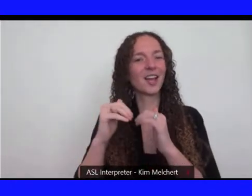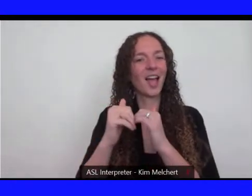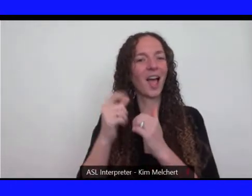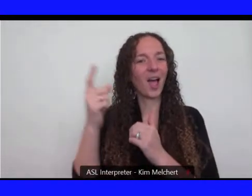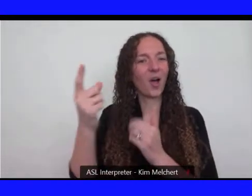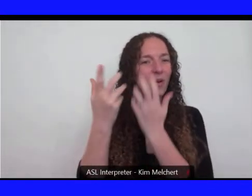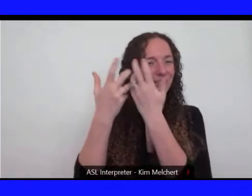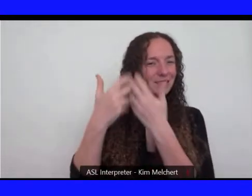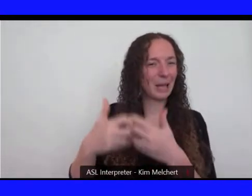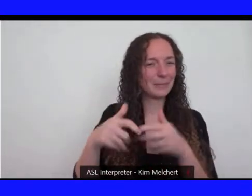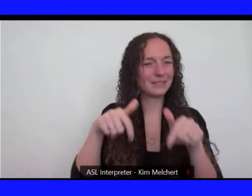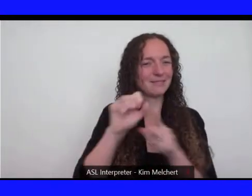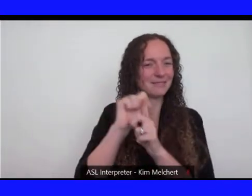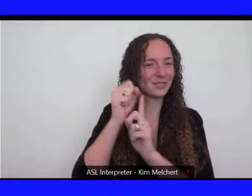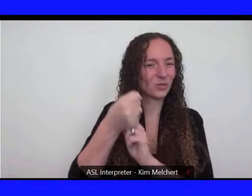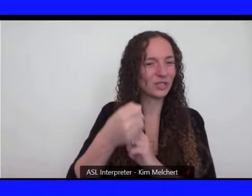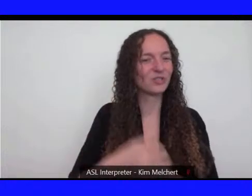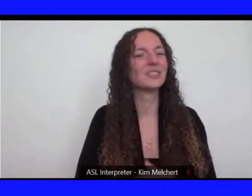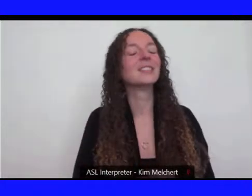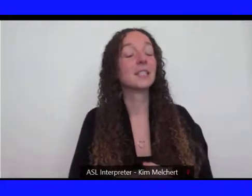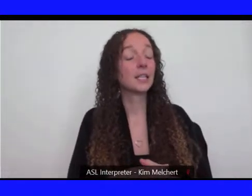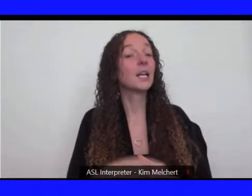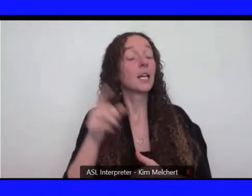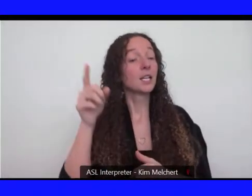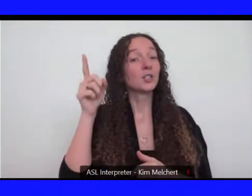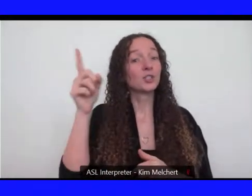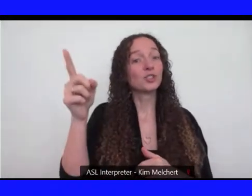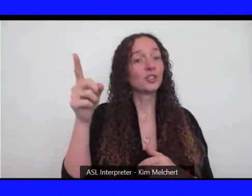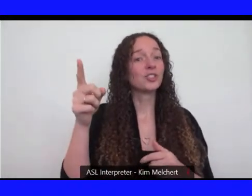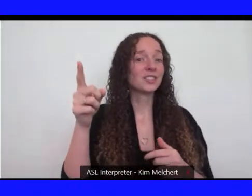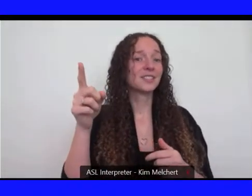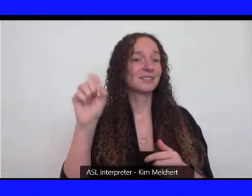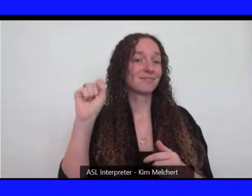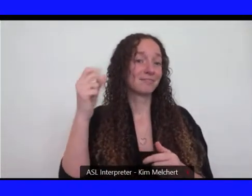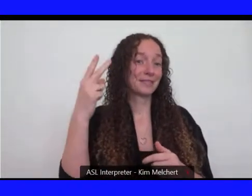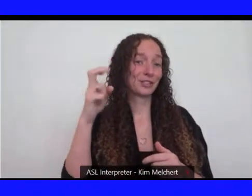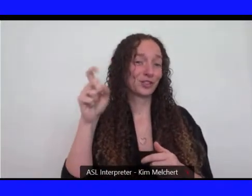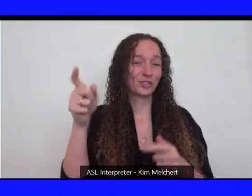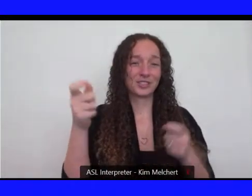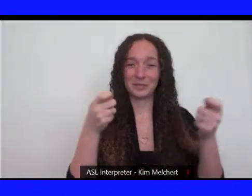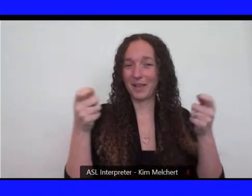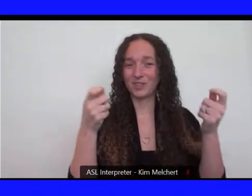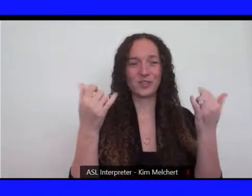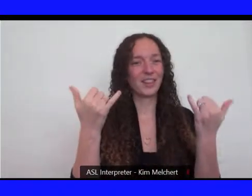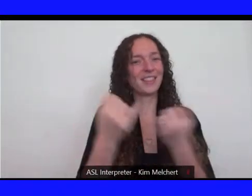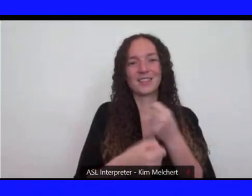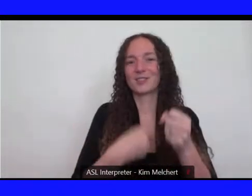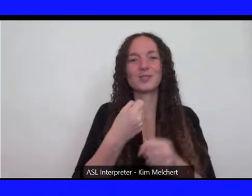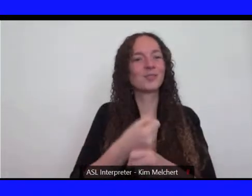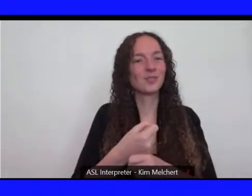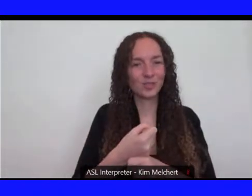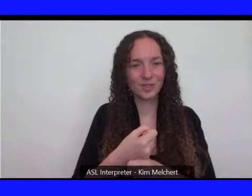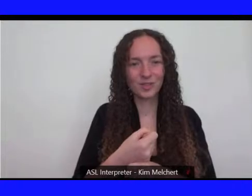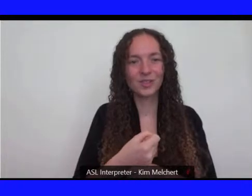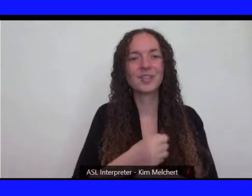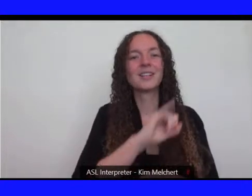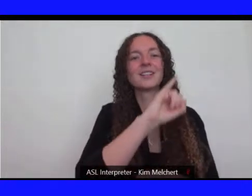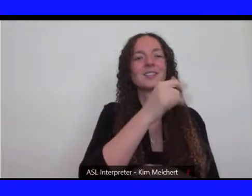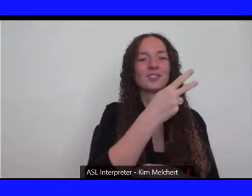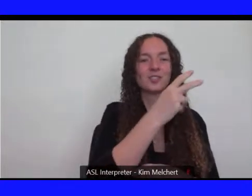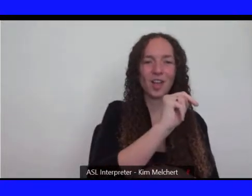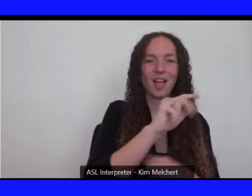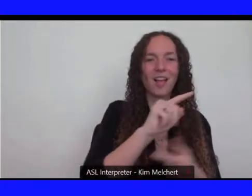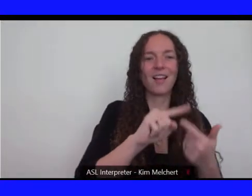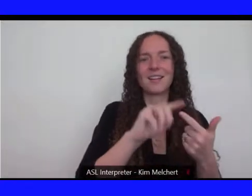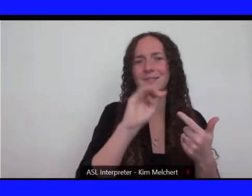ask each one of the members if they have any questions or any comments. Jose, any questions or comments? No, just thankful for all the